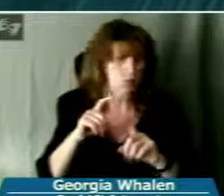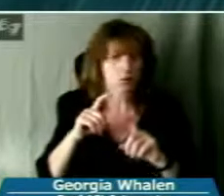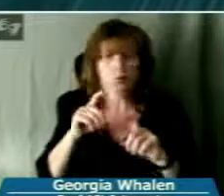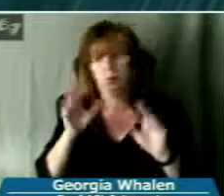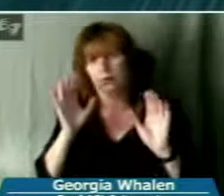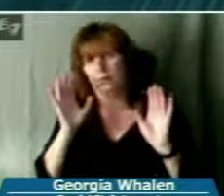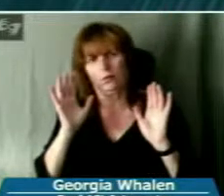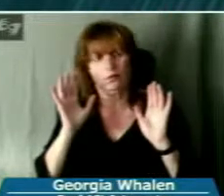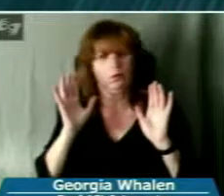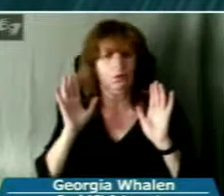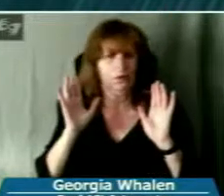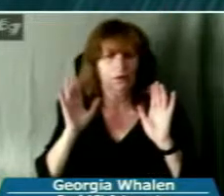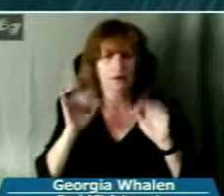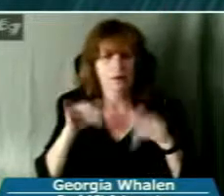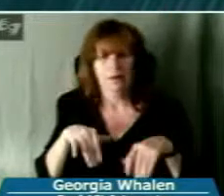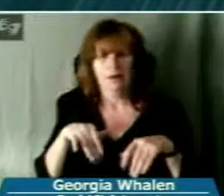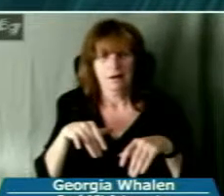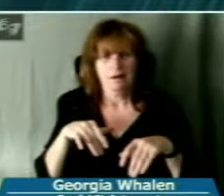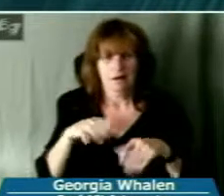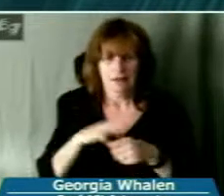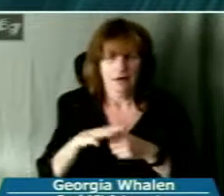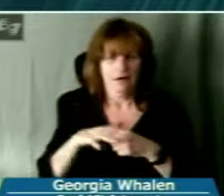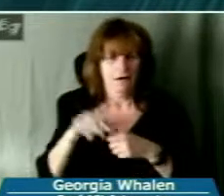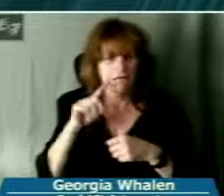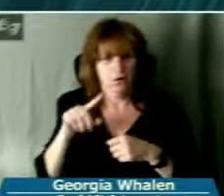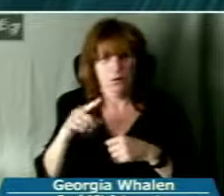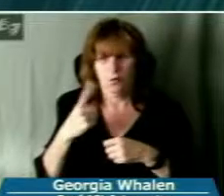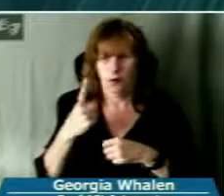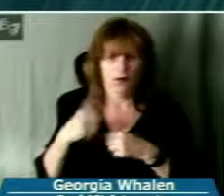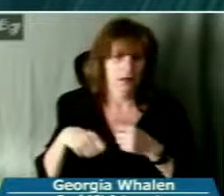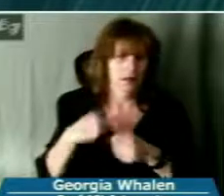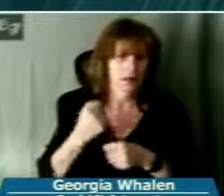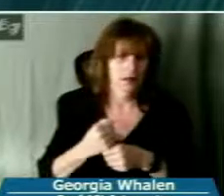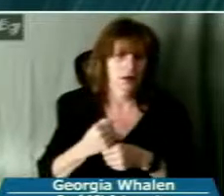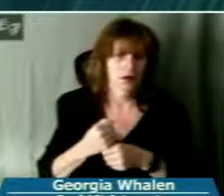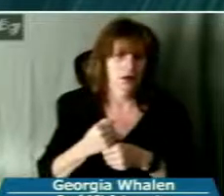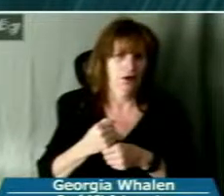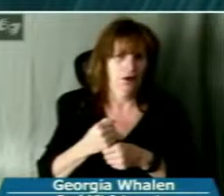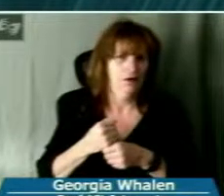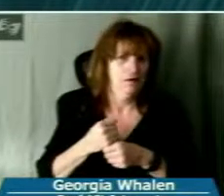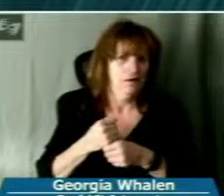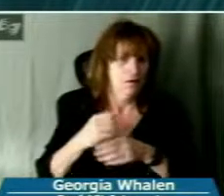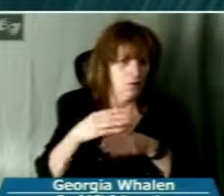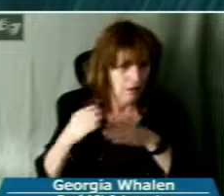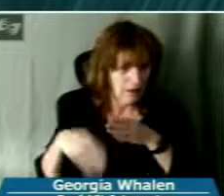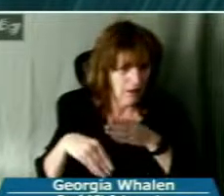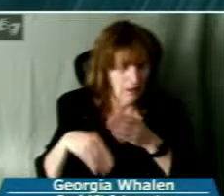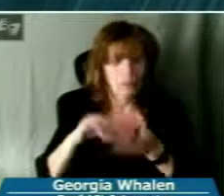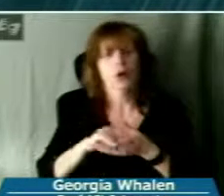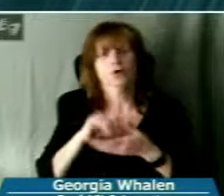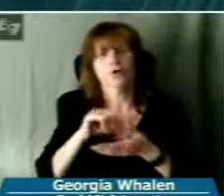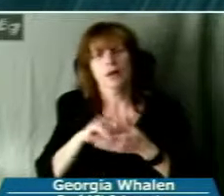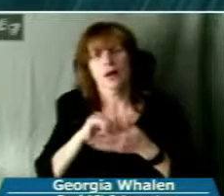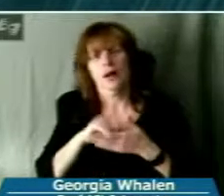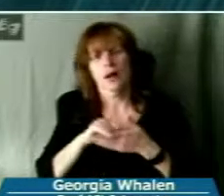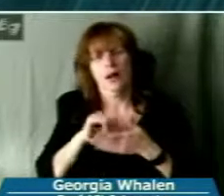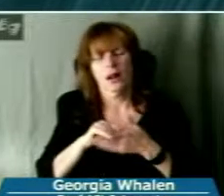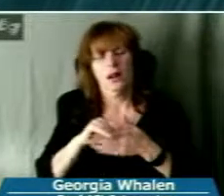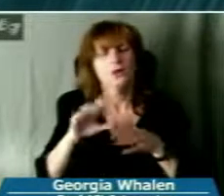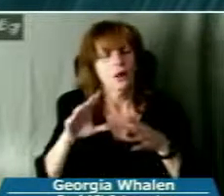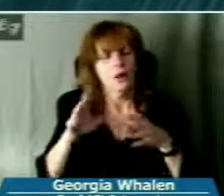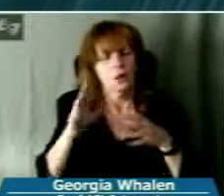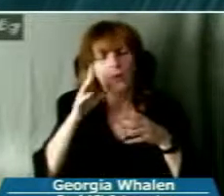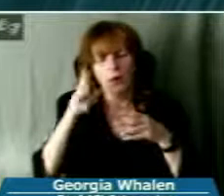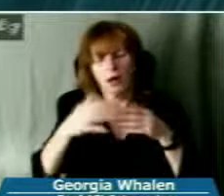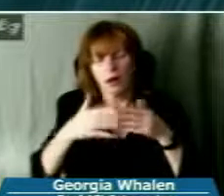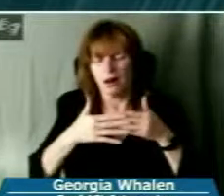the course of a year, usually. And so just even handling those results is challenging. So that would take some time to put in place. What